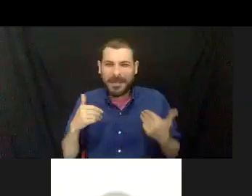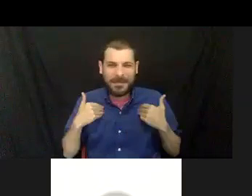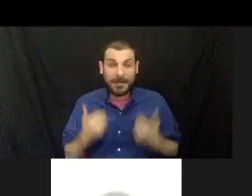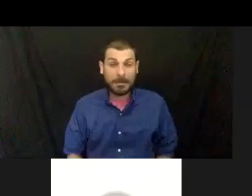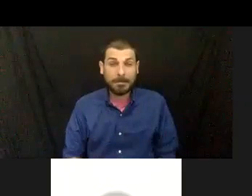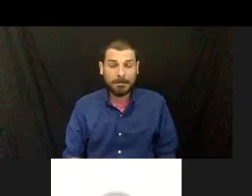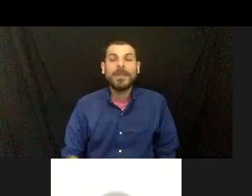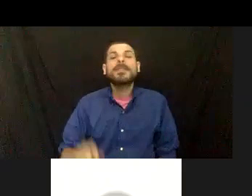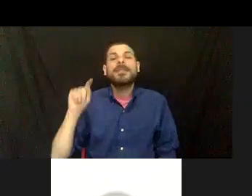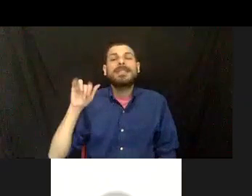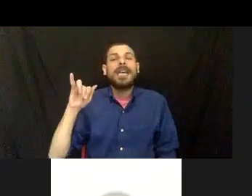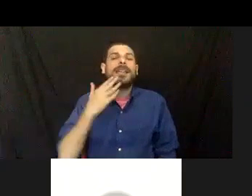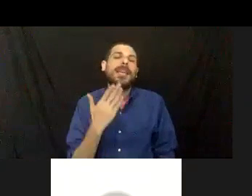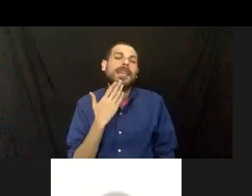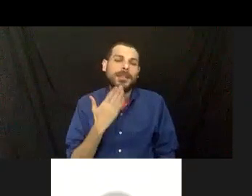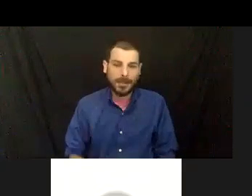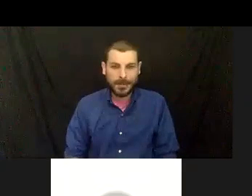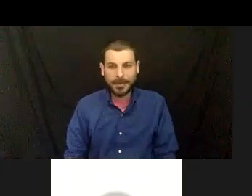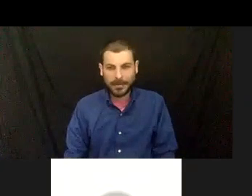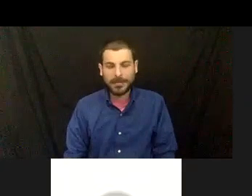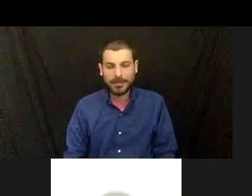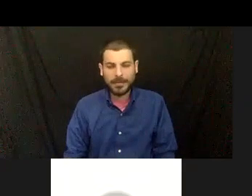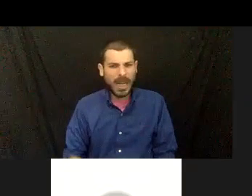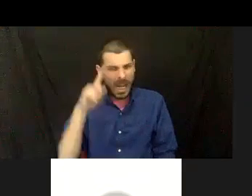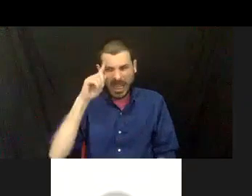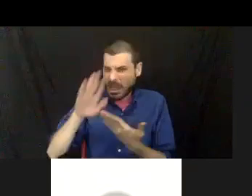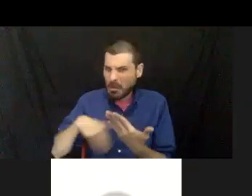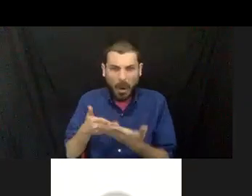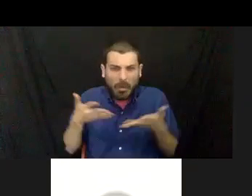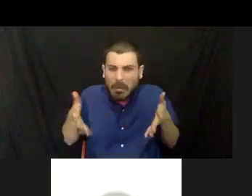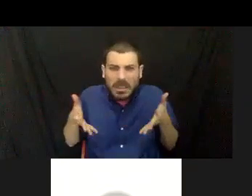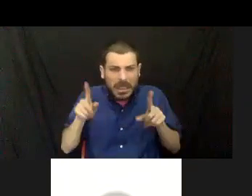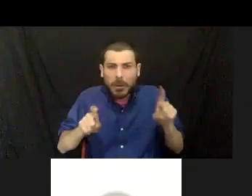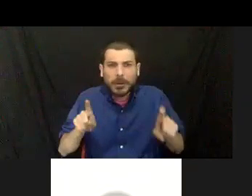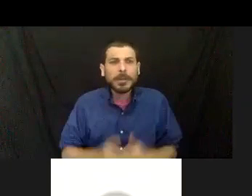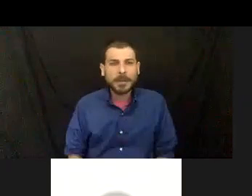Thank you. I think those are all the questions that we have in the chat.